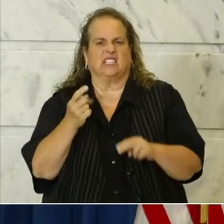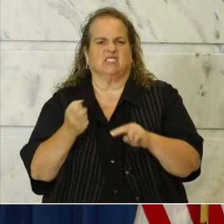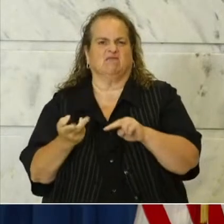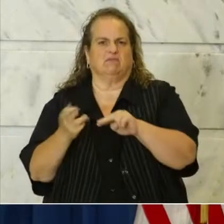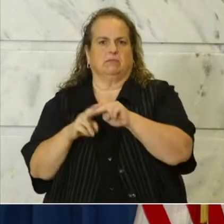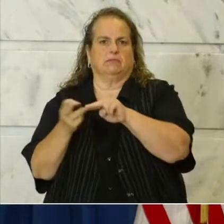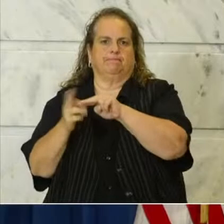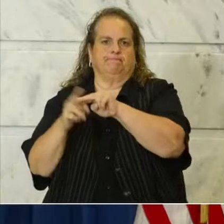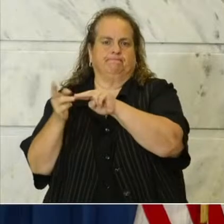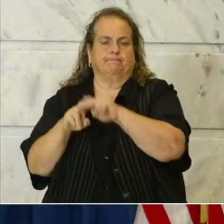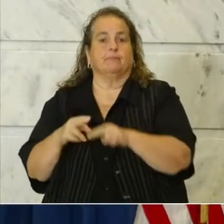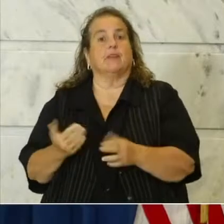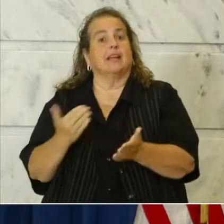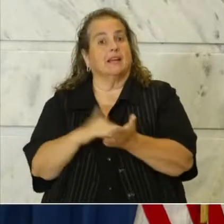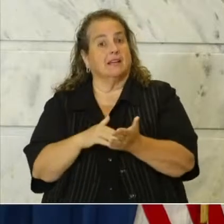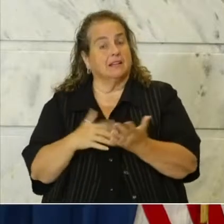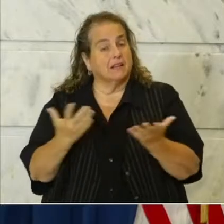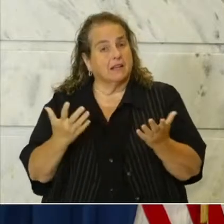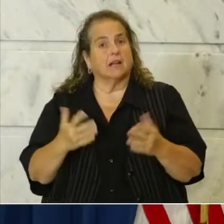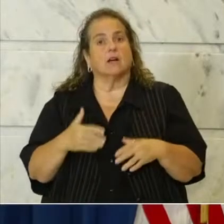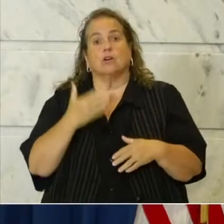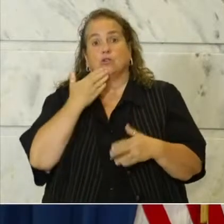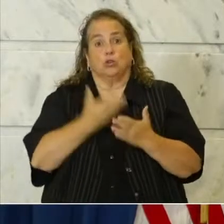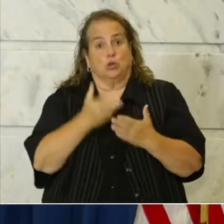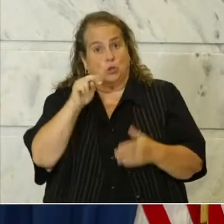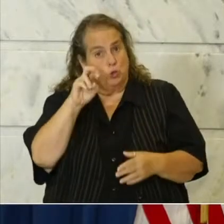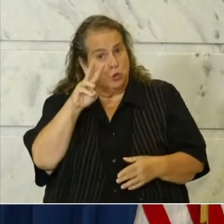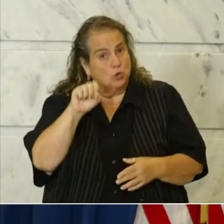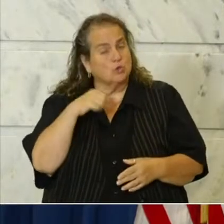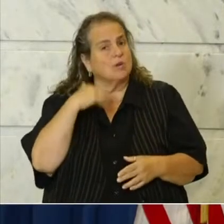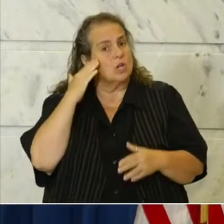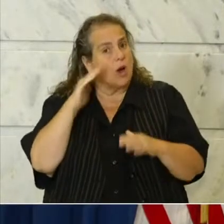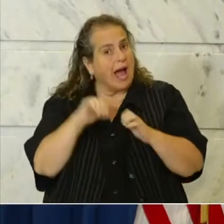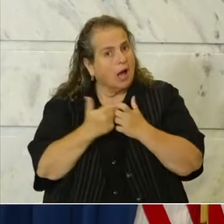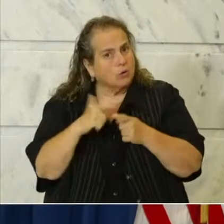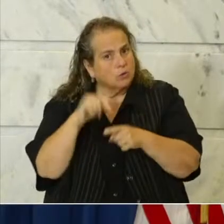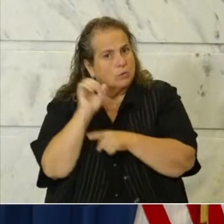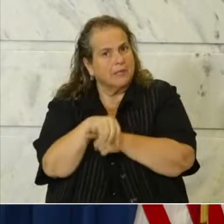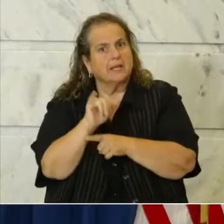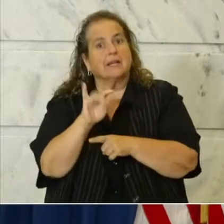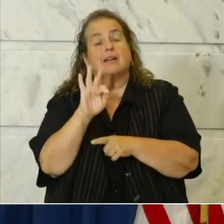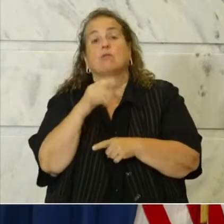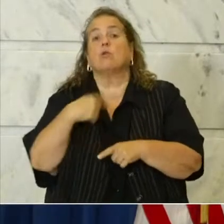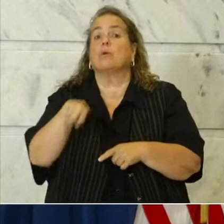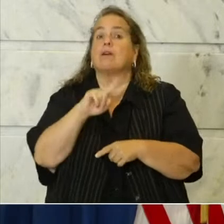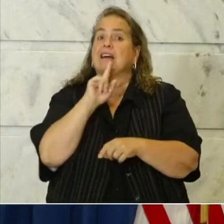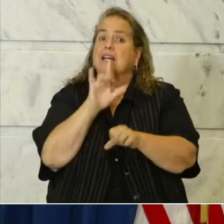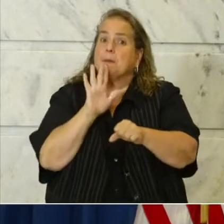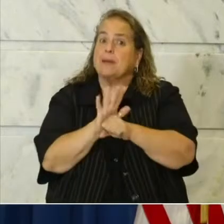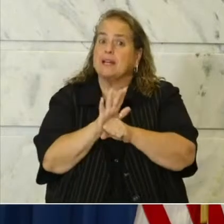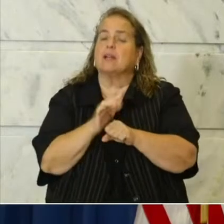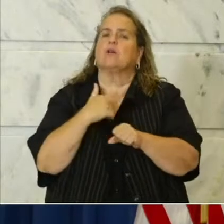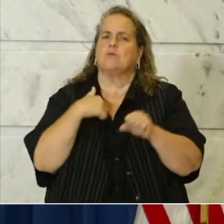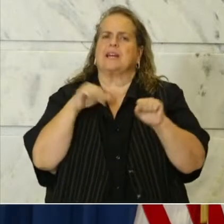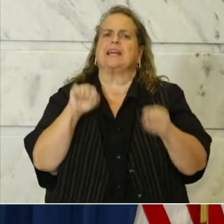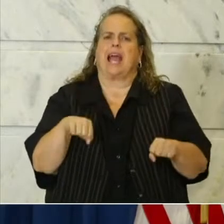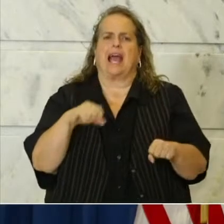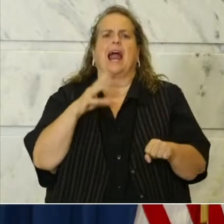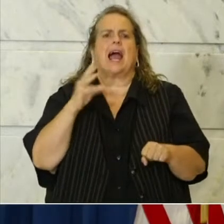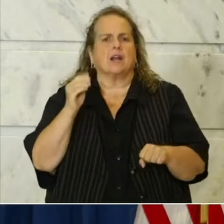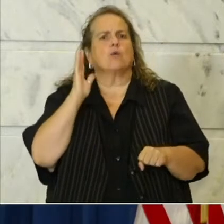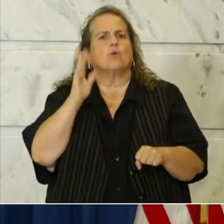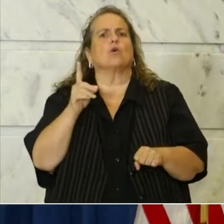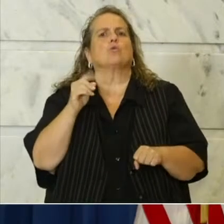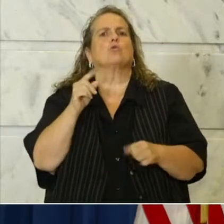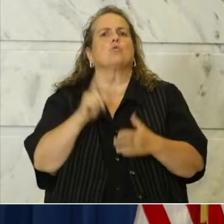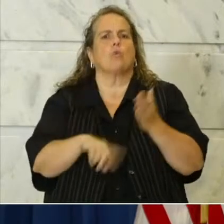Again, the positive news is that we know how to beat it, and if we are committed to it, we can and will do what it takes, but we are